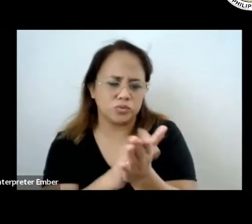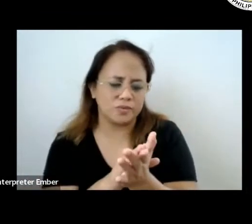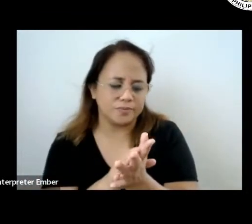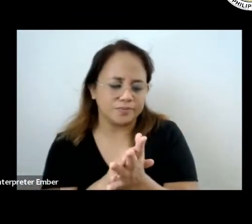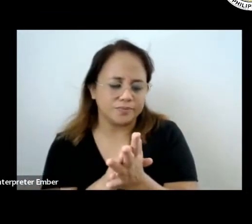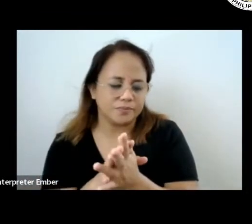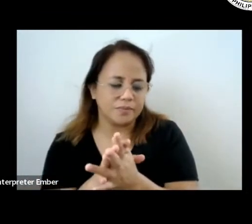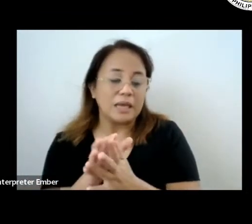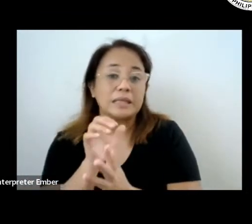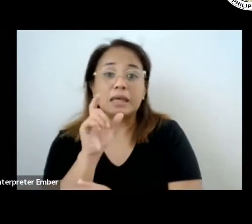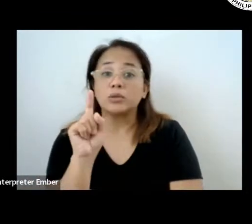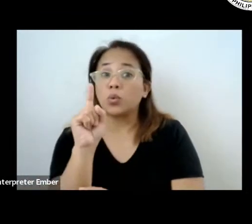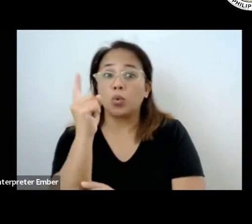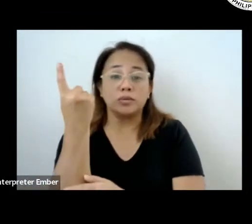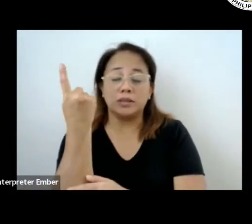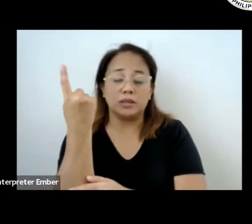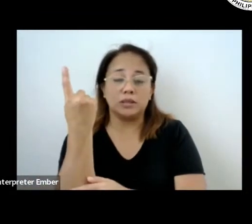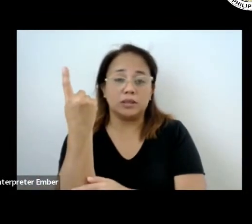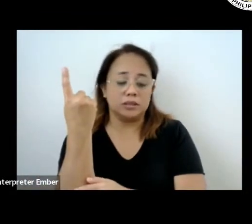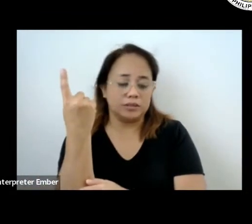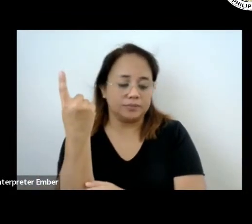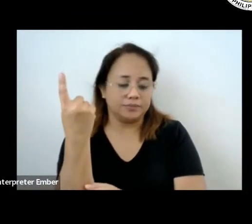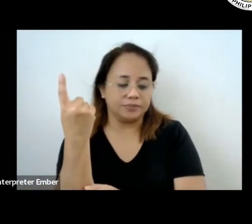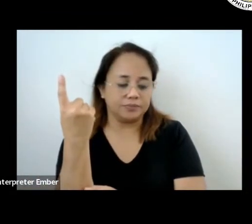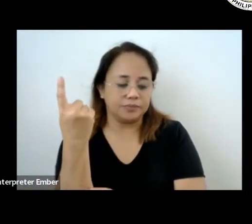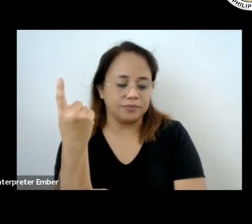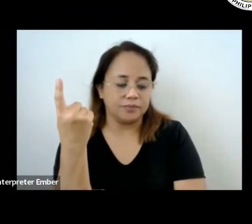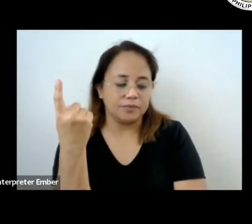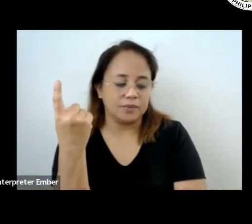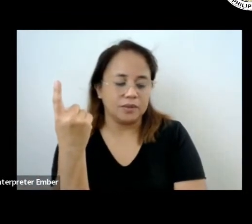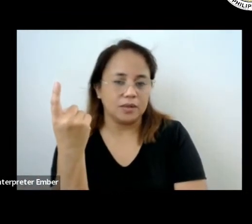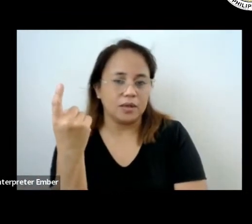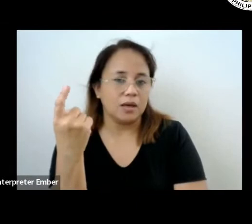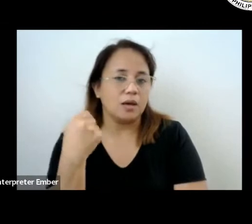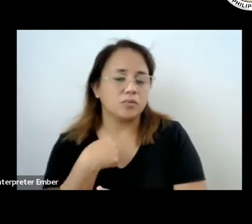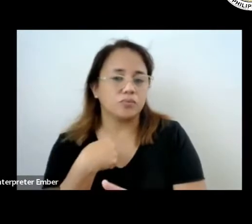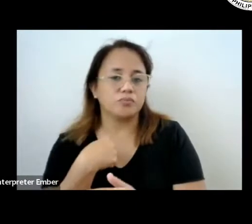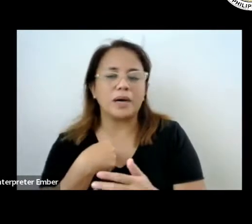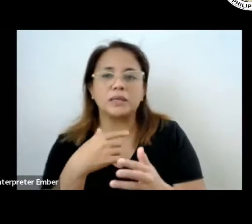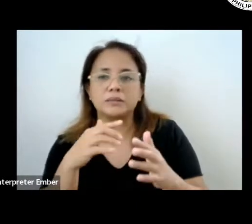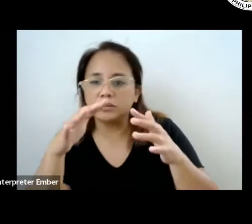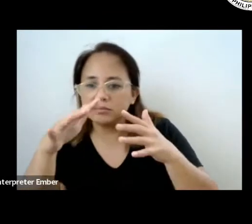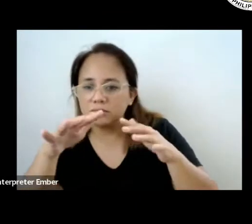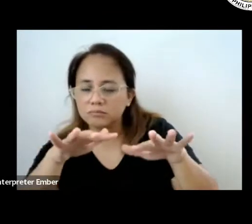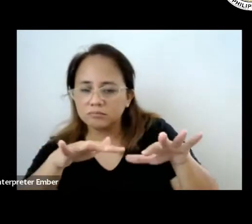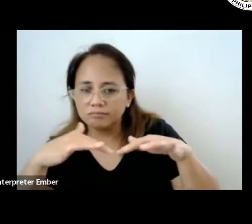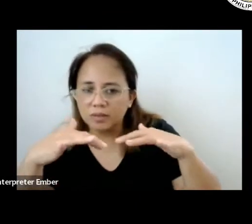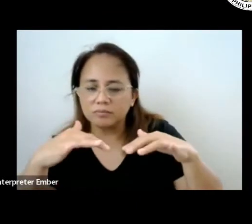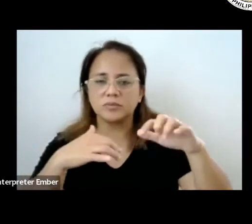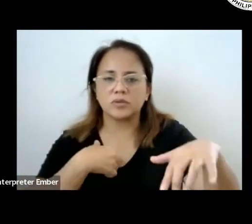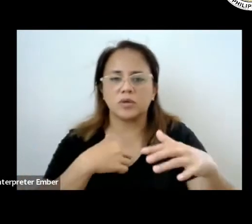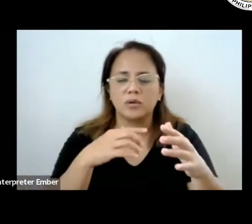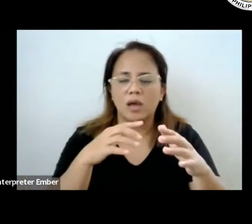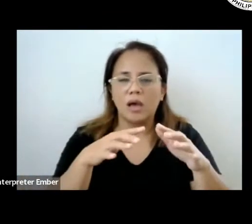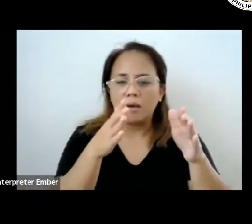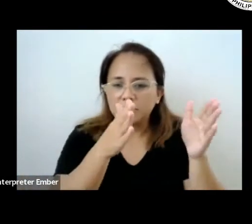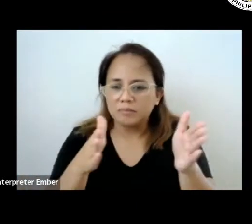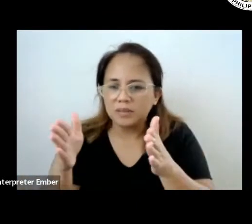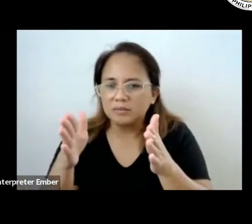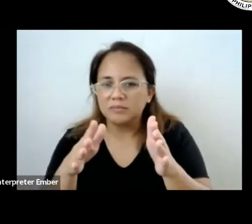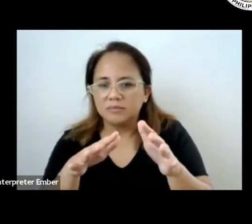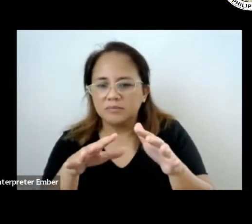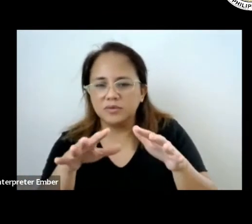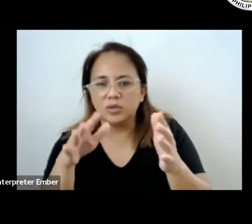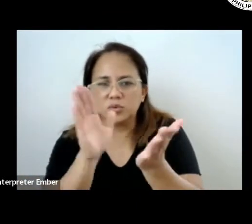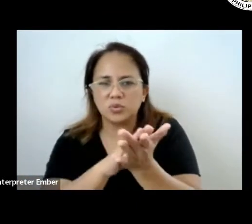not only in terms of facilities, but the layout of the school. Kasi medyo iba-ibang layout, walang